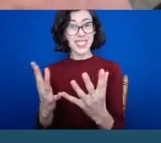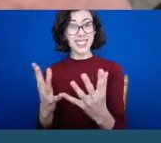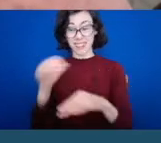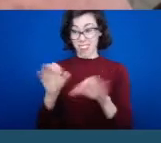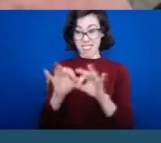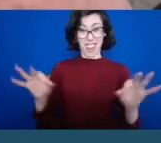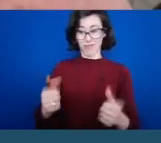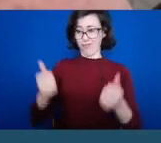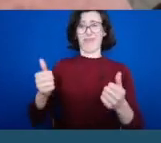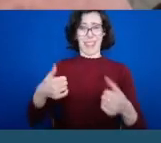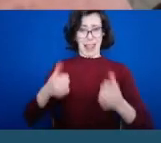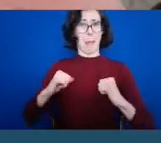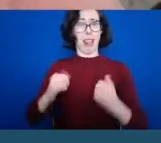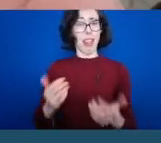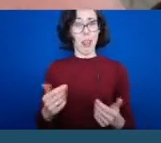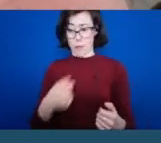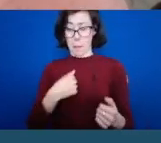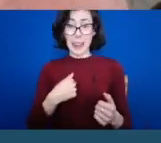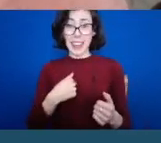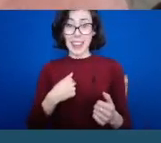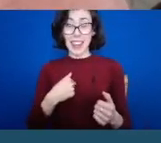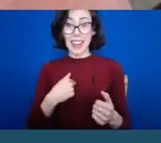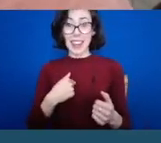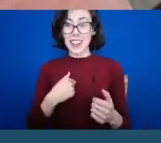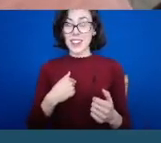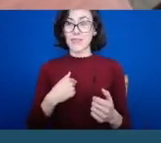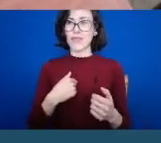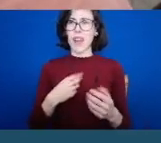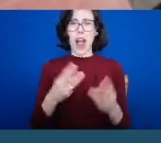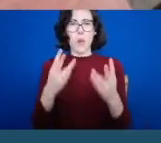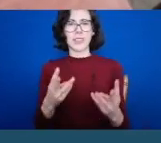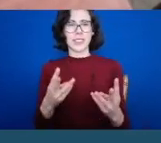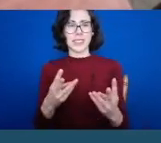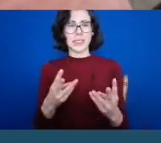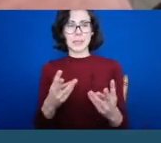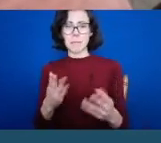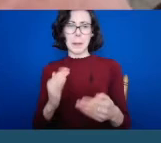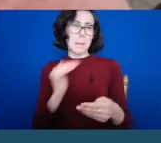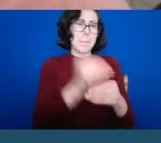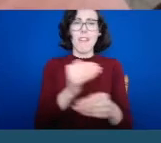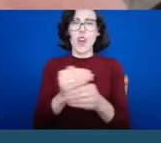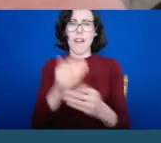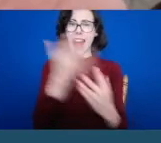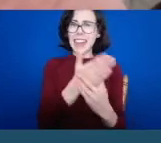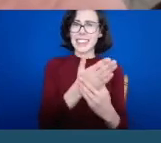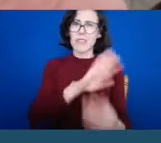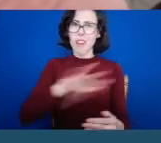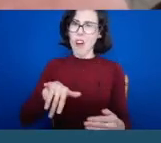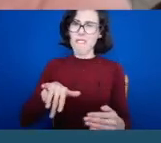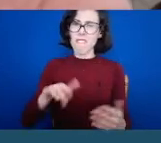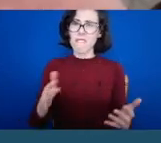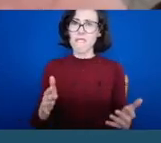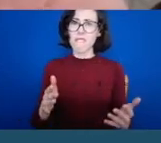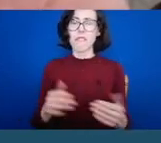a connectivity and an access, getting rid of the access barrier that we would have faced for a long time. I think